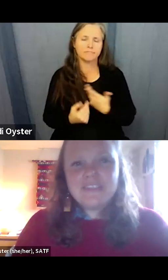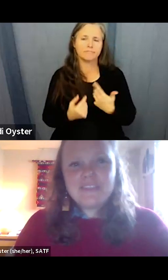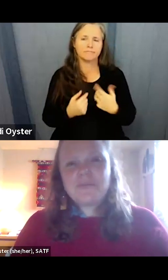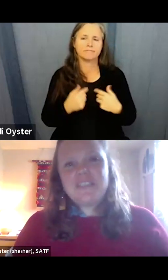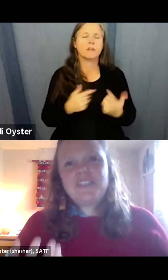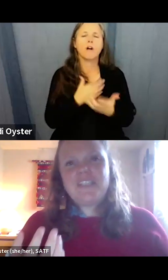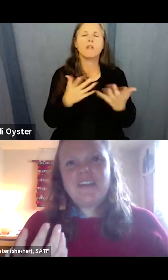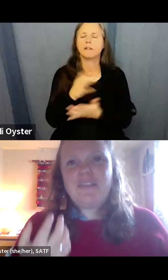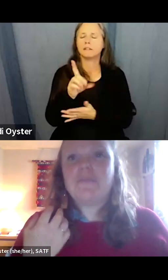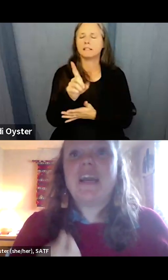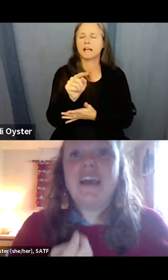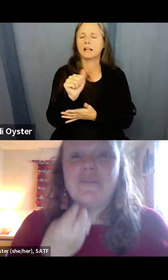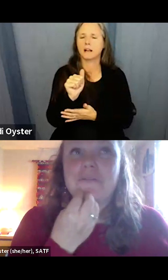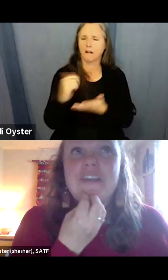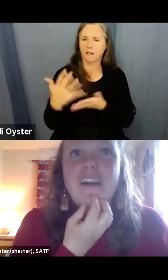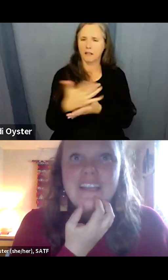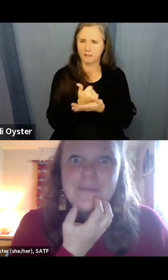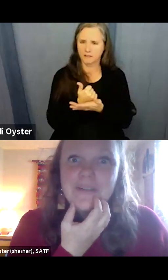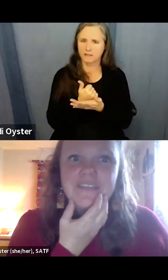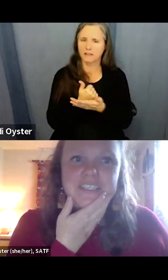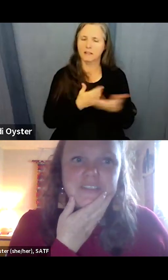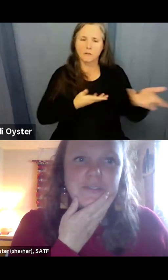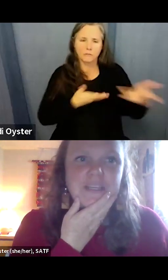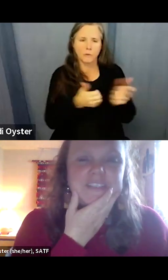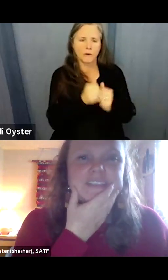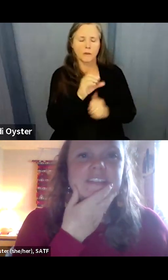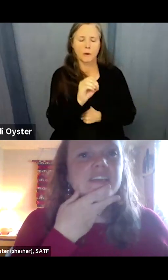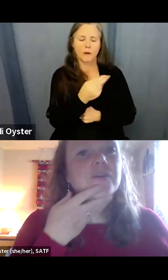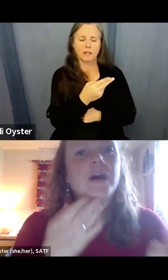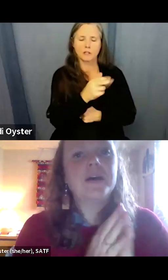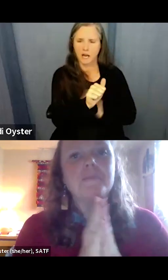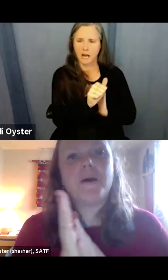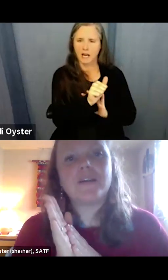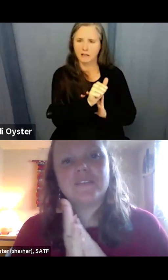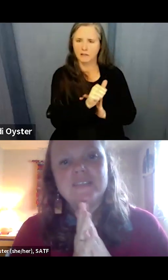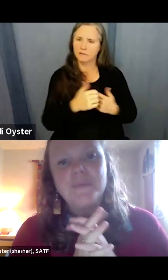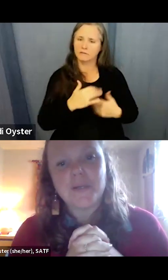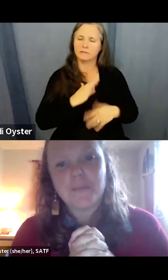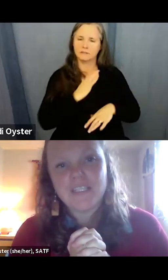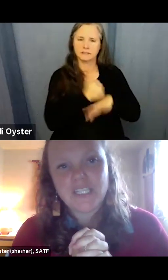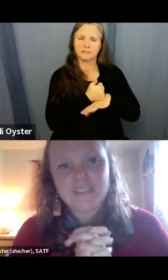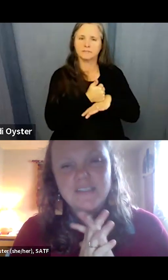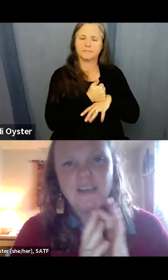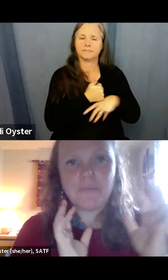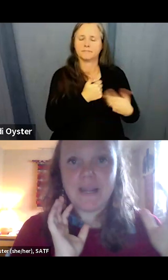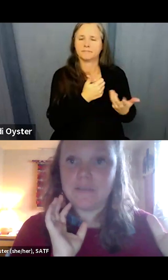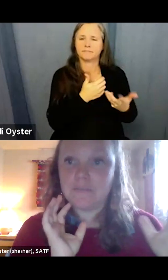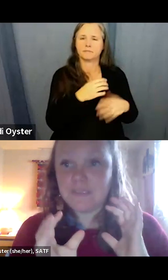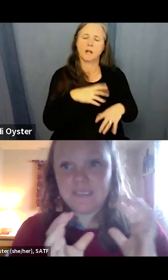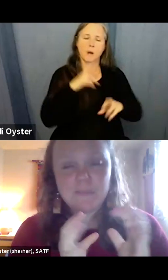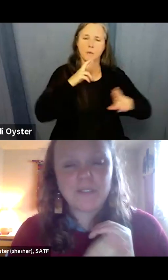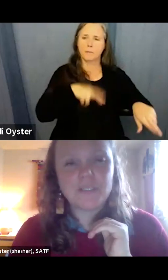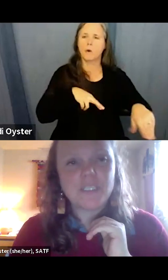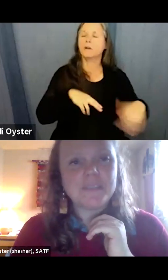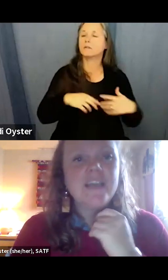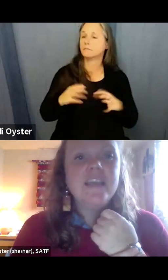I also just wanted to share that when we're talking about confidential youth advocacy, part of this bigger project around